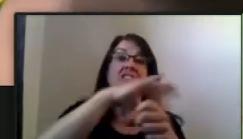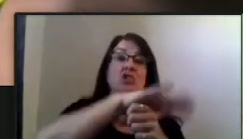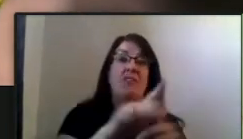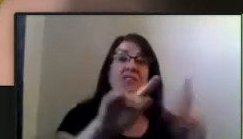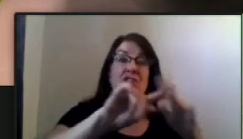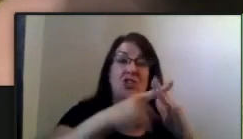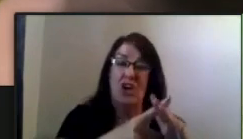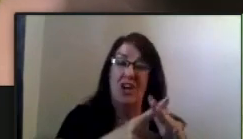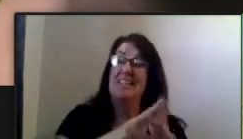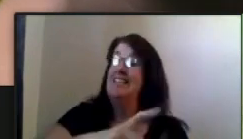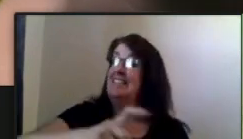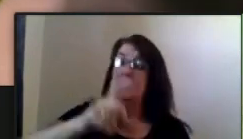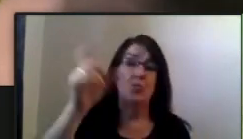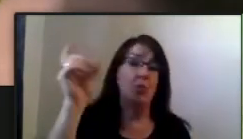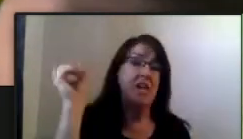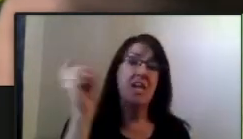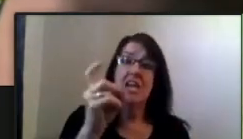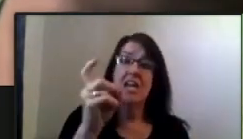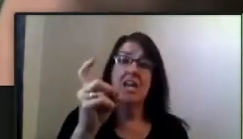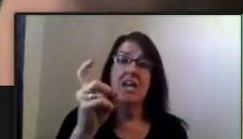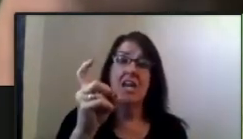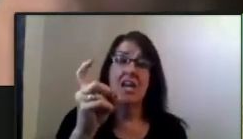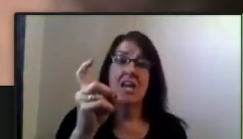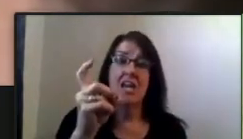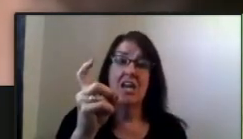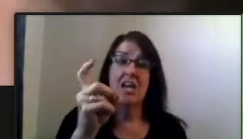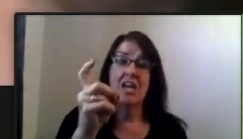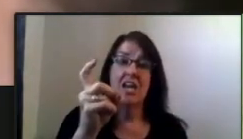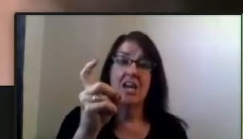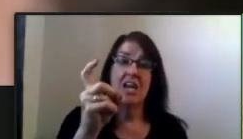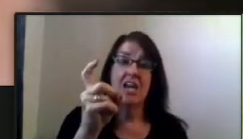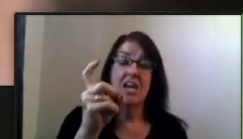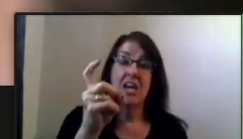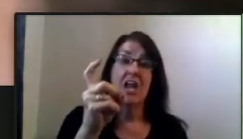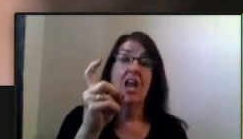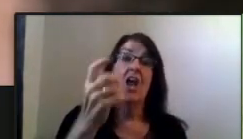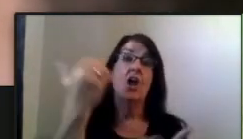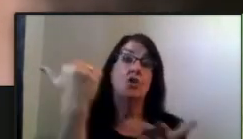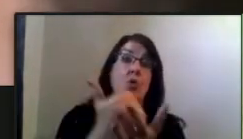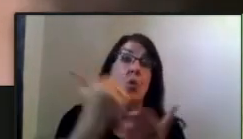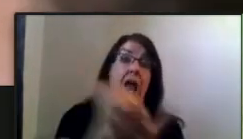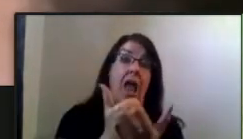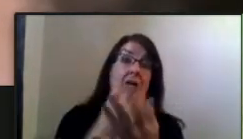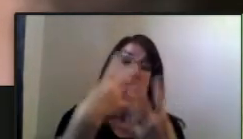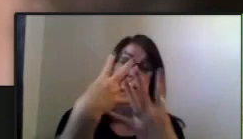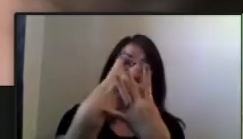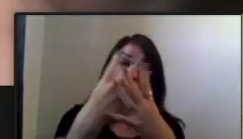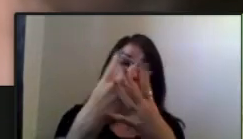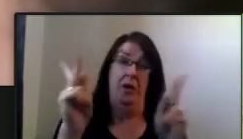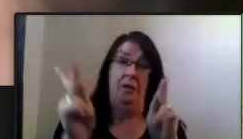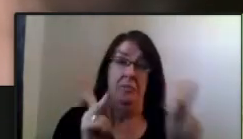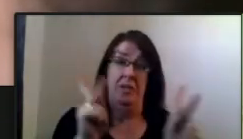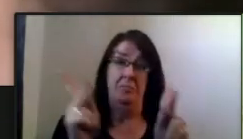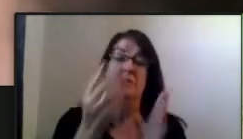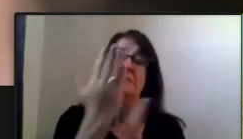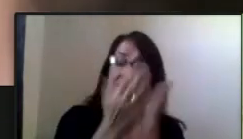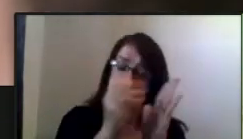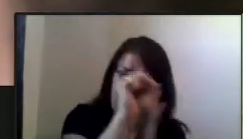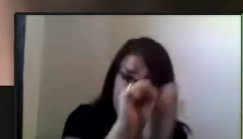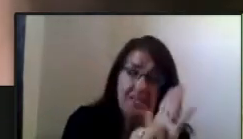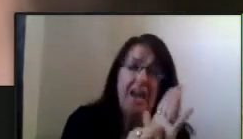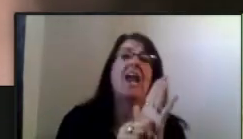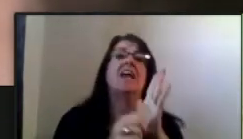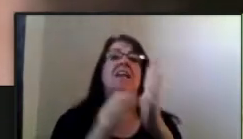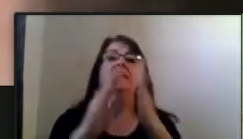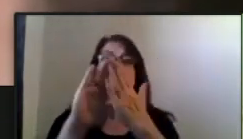calls for the liberation of incarcerated people. And we know that some states, some cities, some